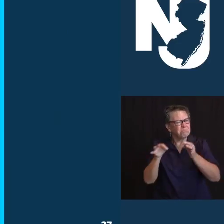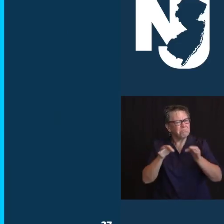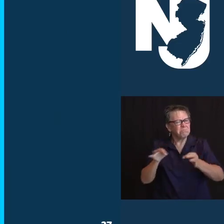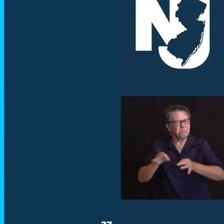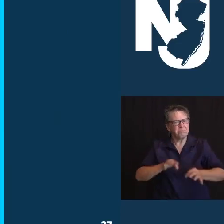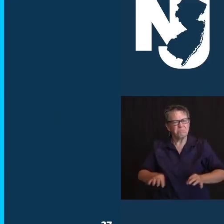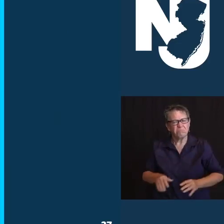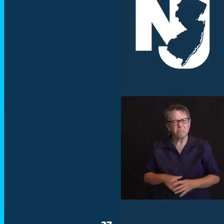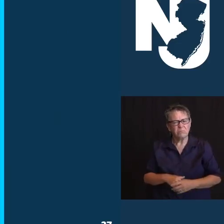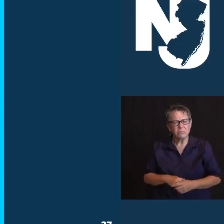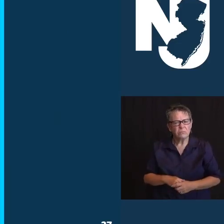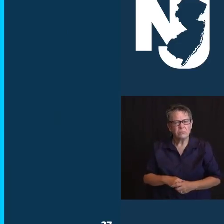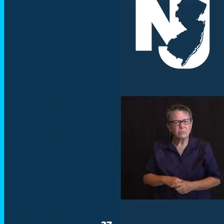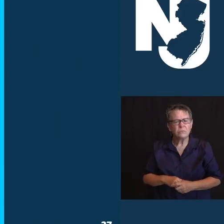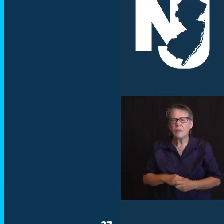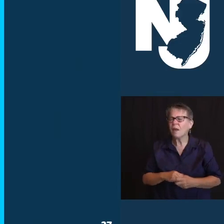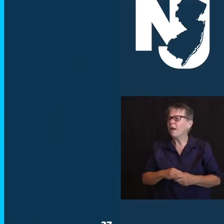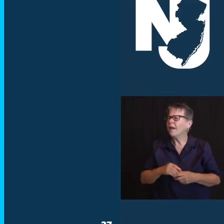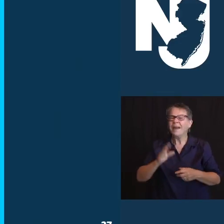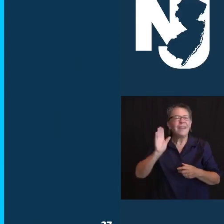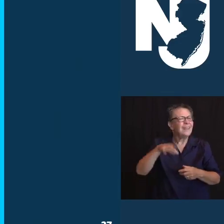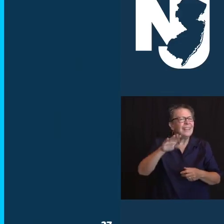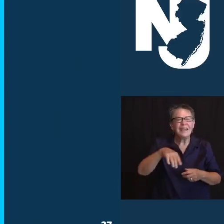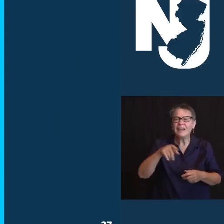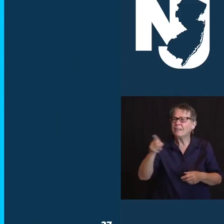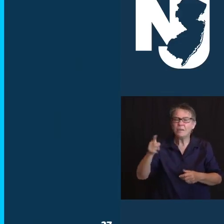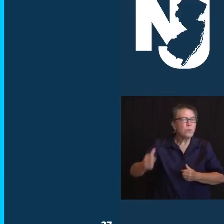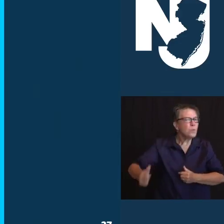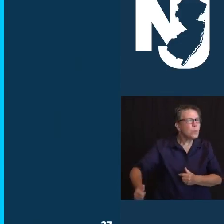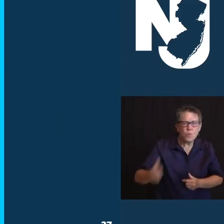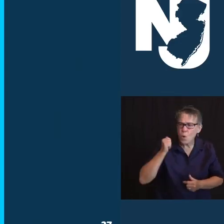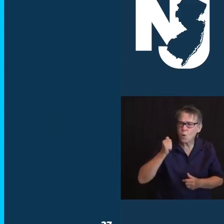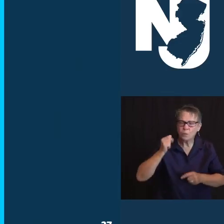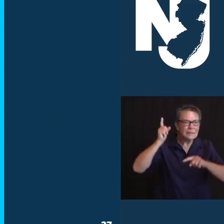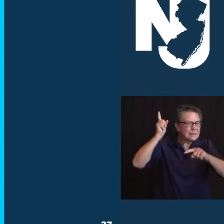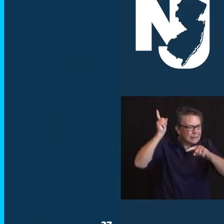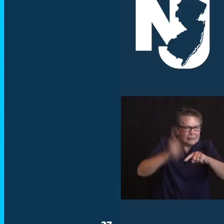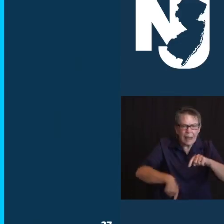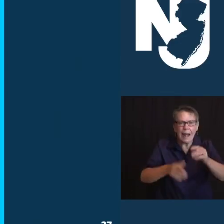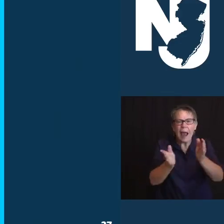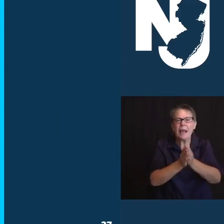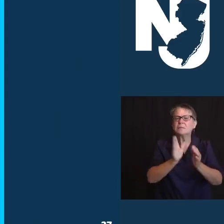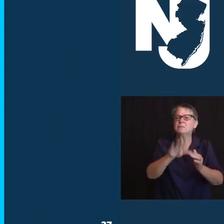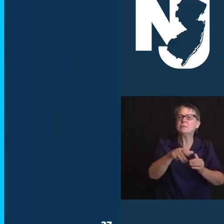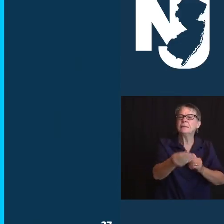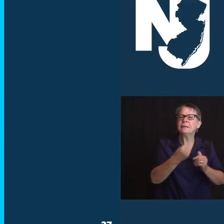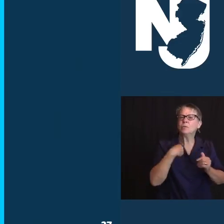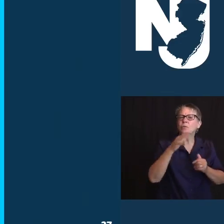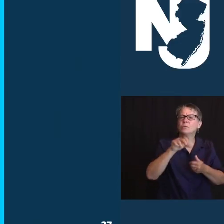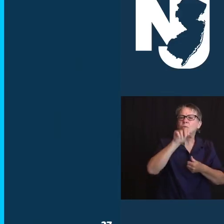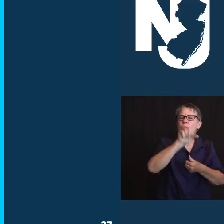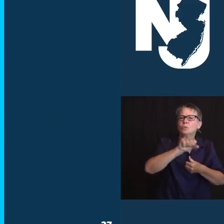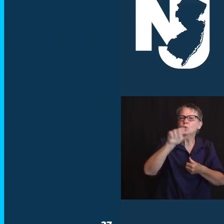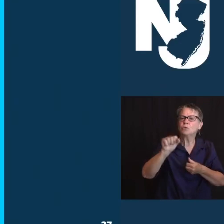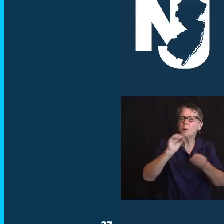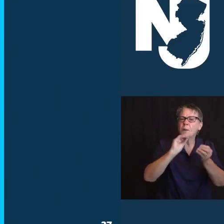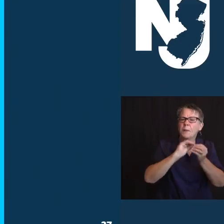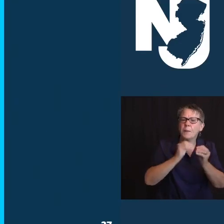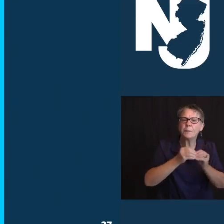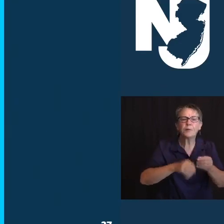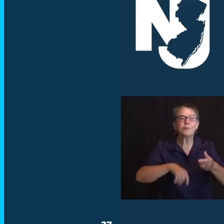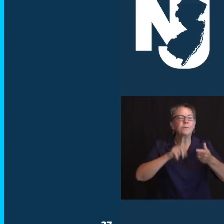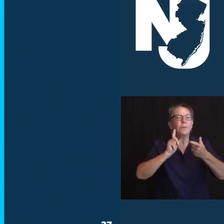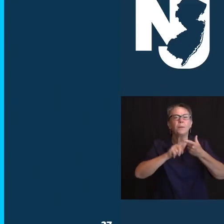The theme of our statewide public awareness campaign is for each other, for us all, answer the